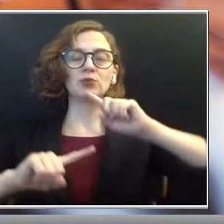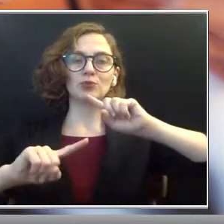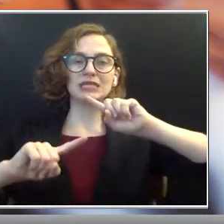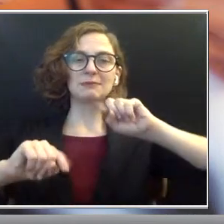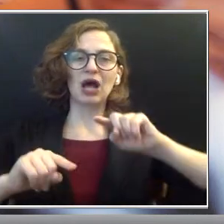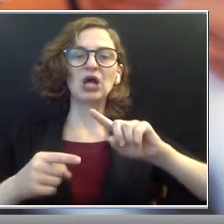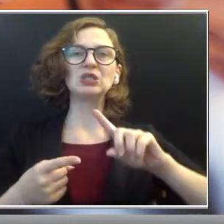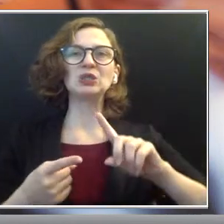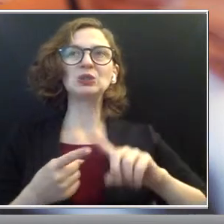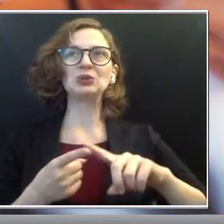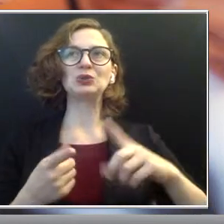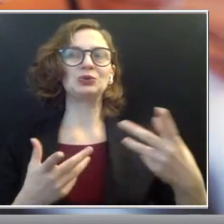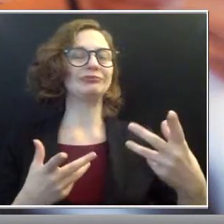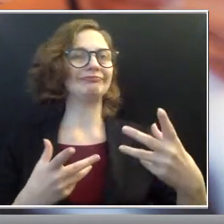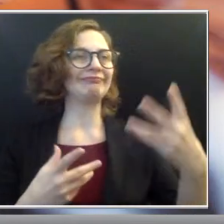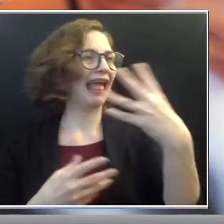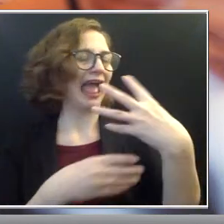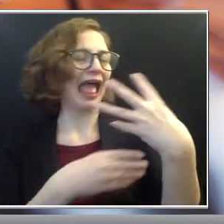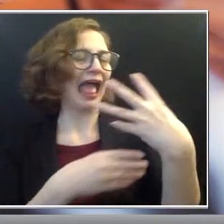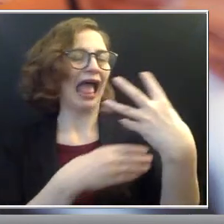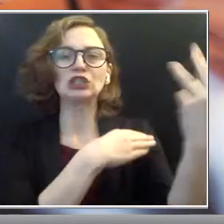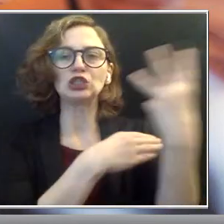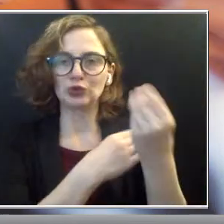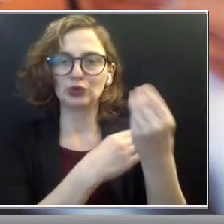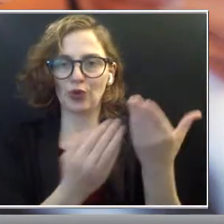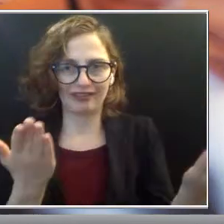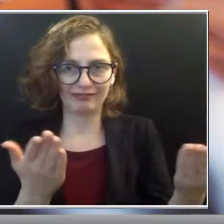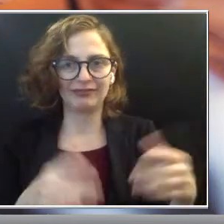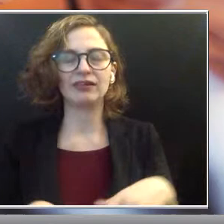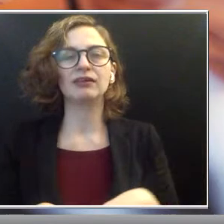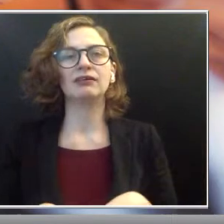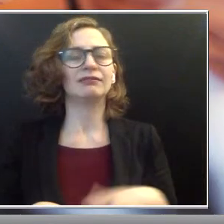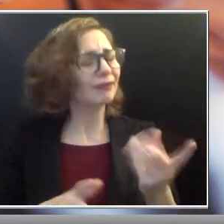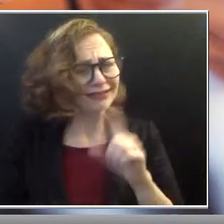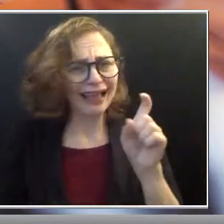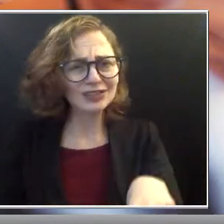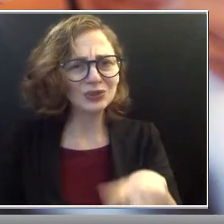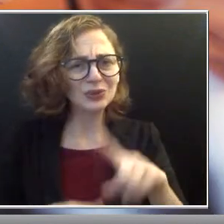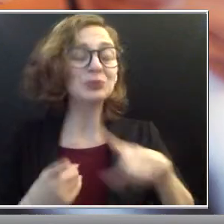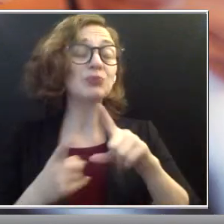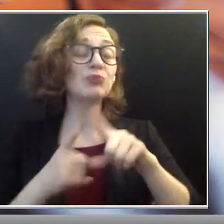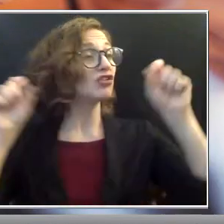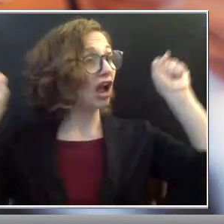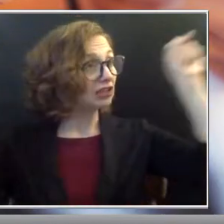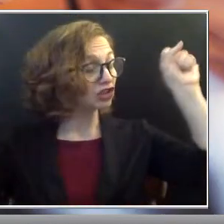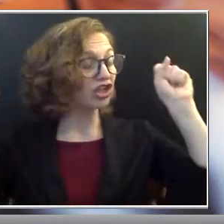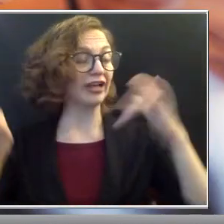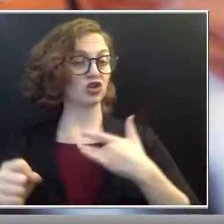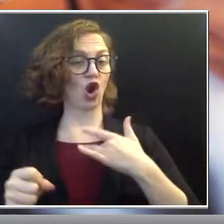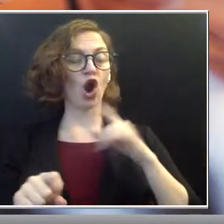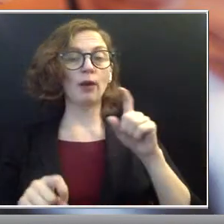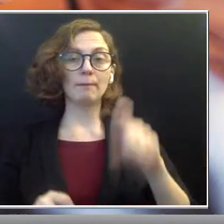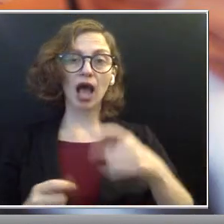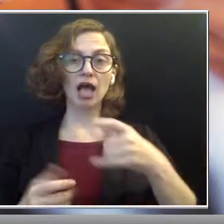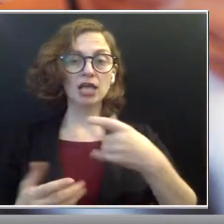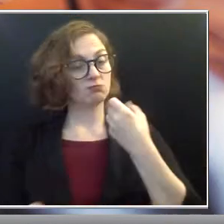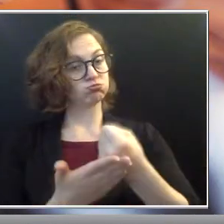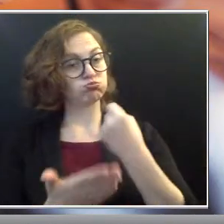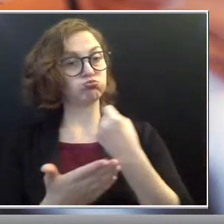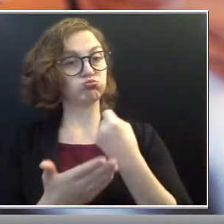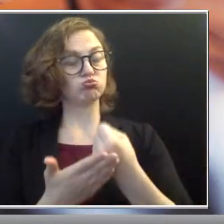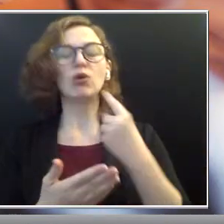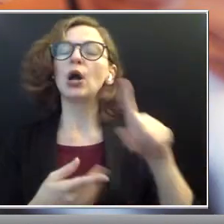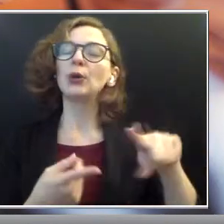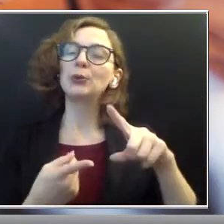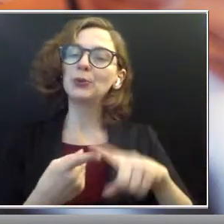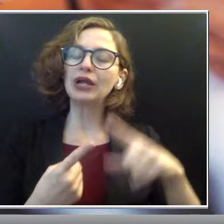because it has to be, right? Your heart has to beat harder and faster when you're exercising. It beats slower and quieter when you're asleep. And it turns